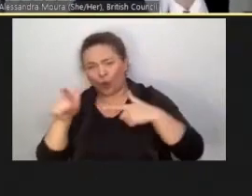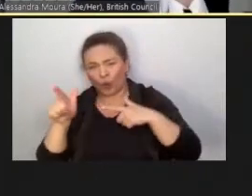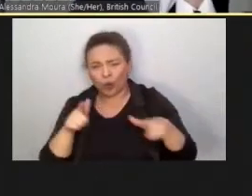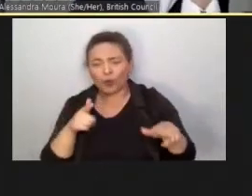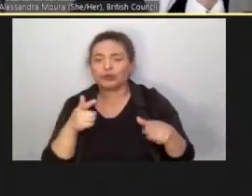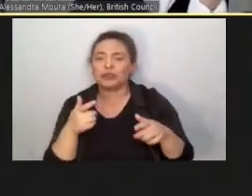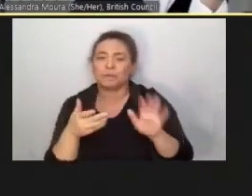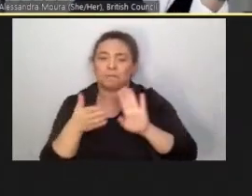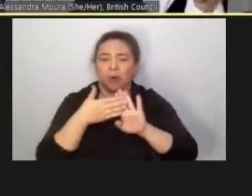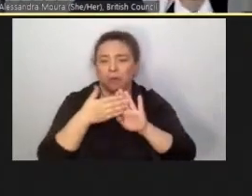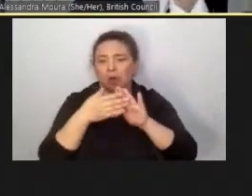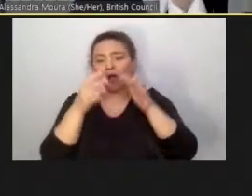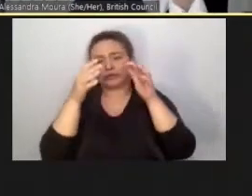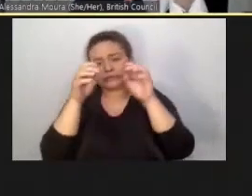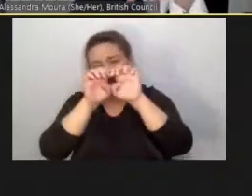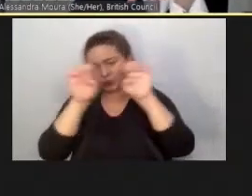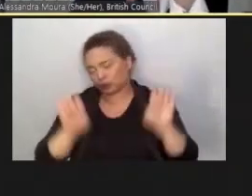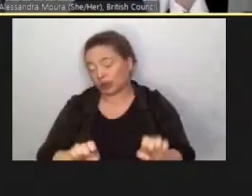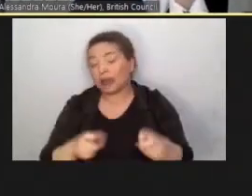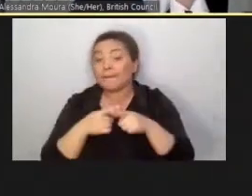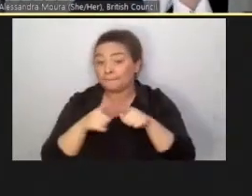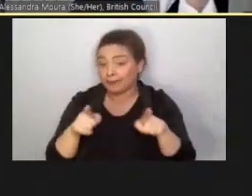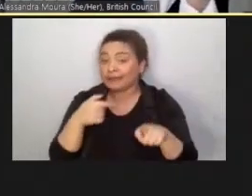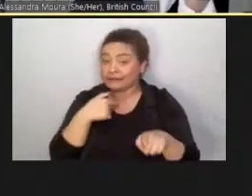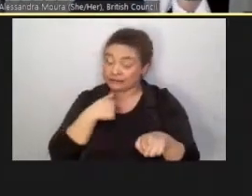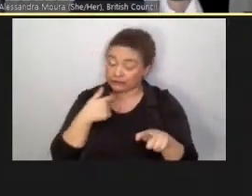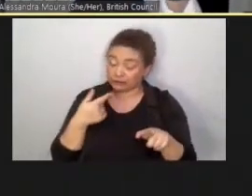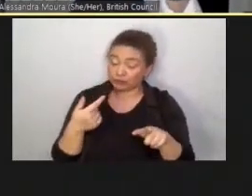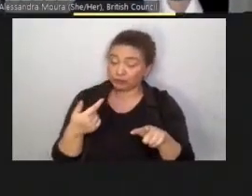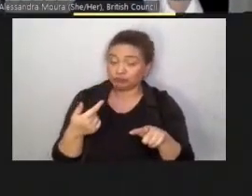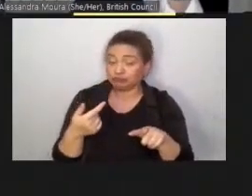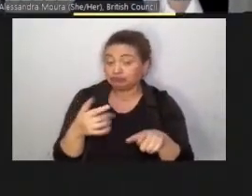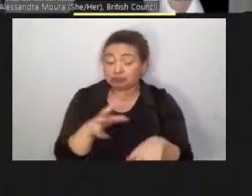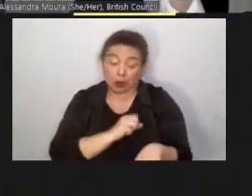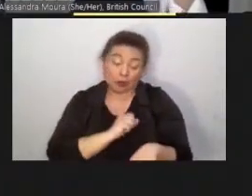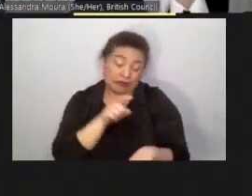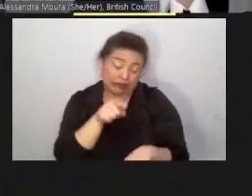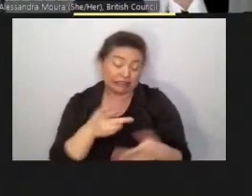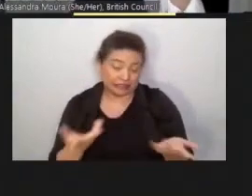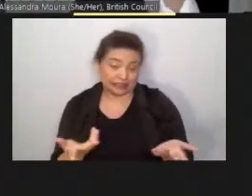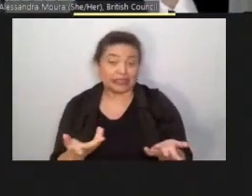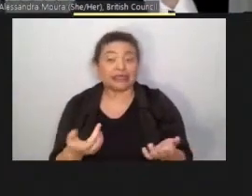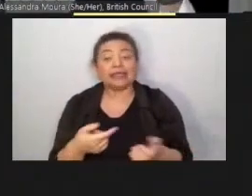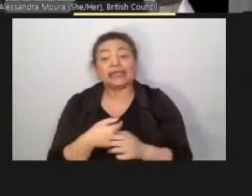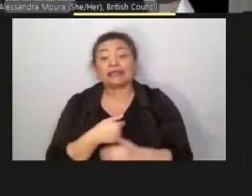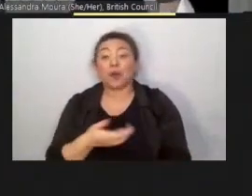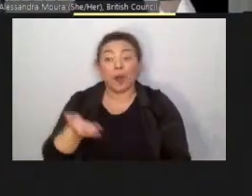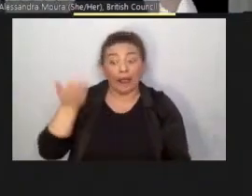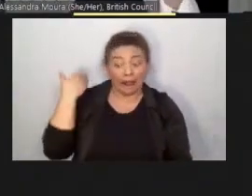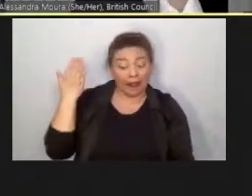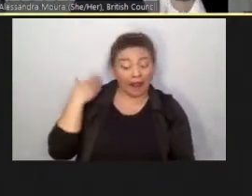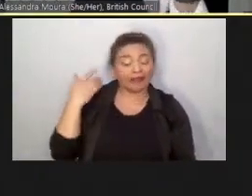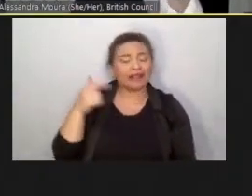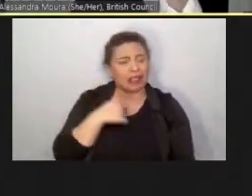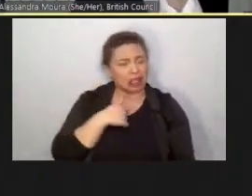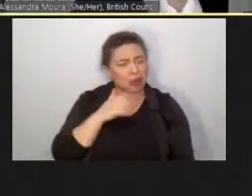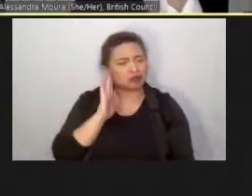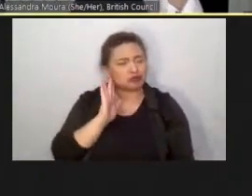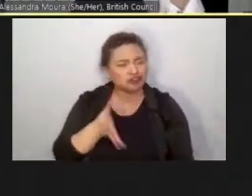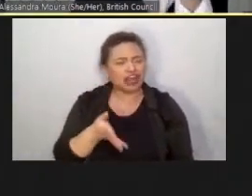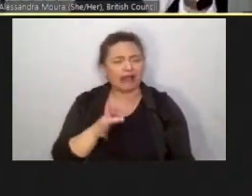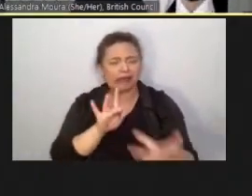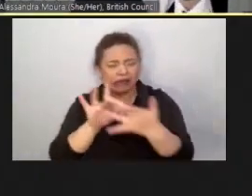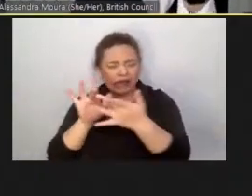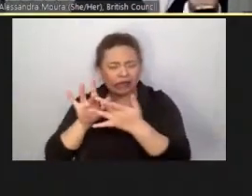before, I went through all the skills in Okay. Portuguese, but what I didn't do that I'm sure you're going to